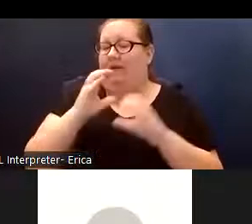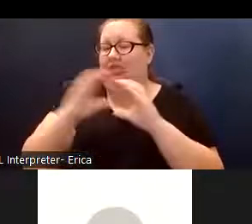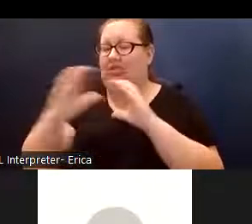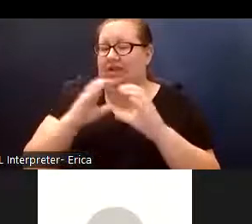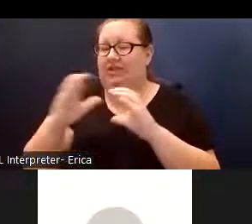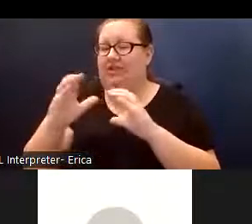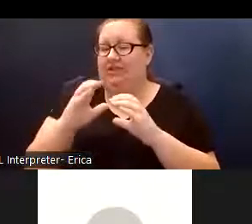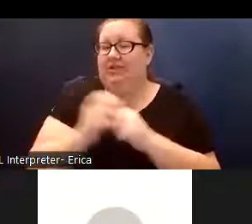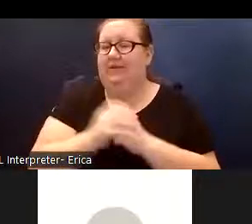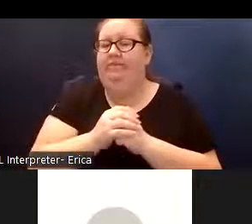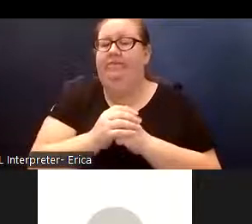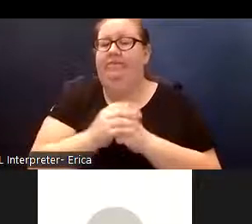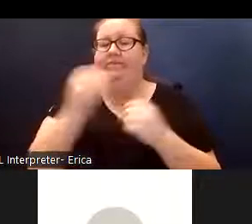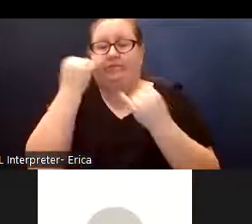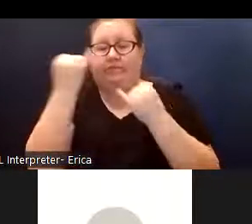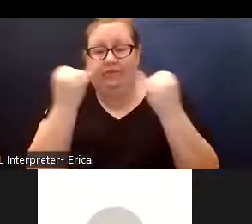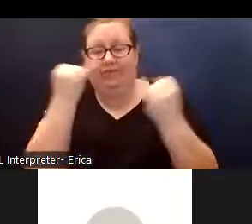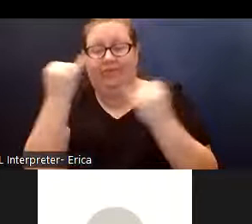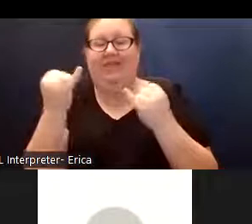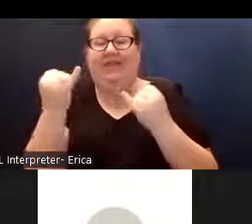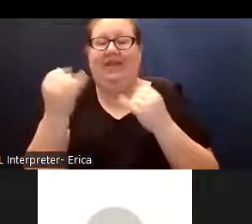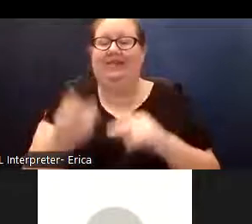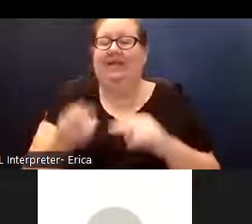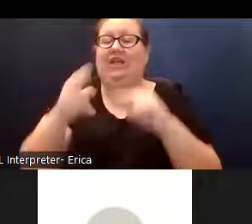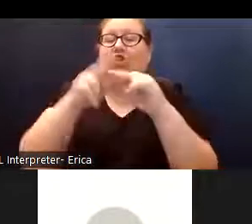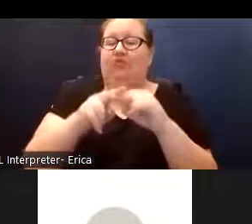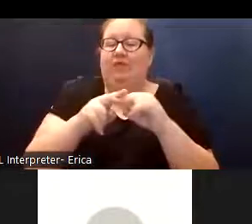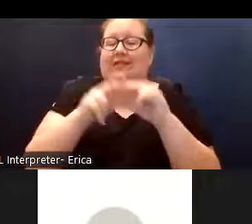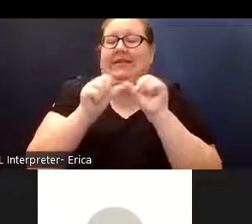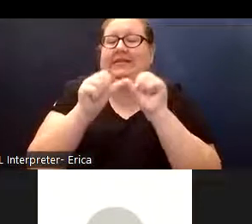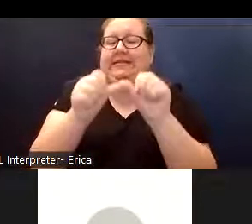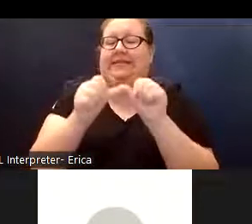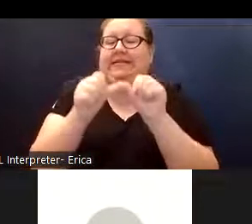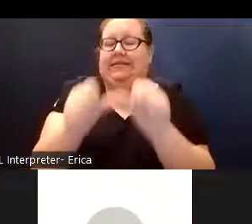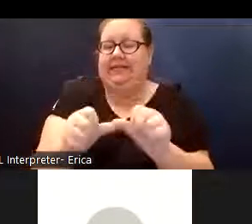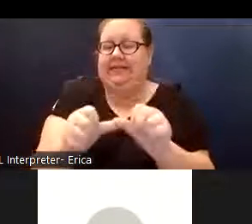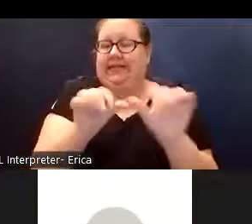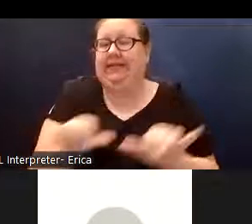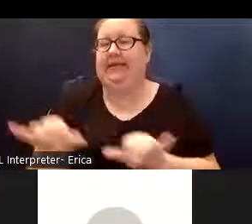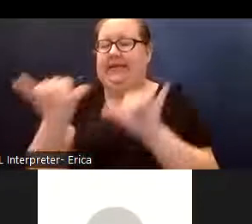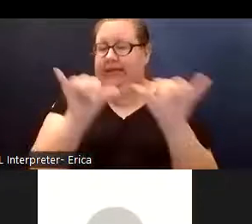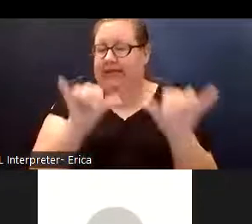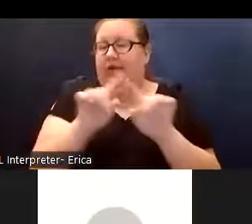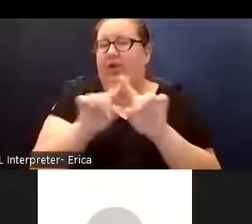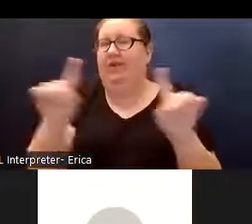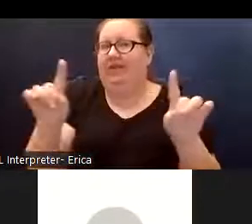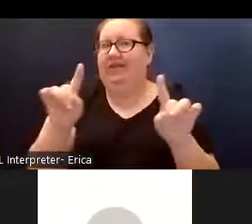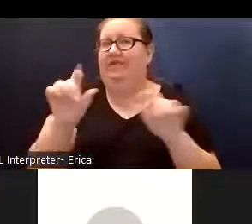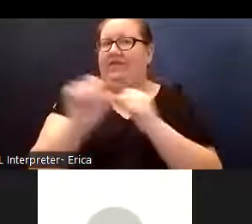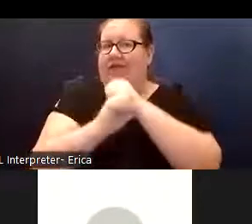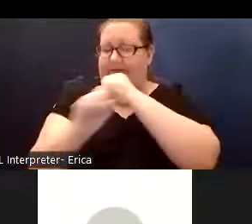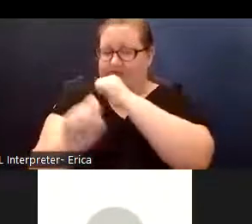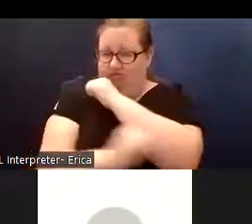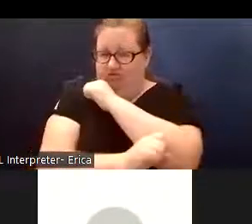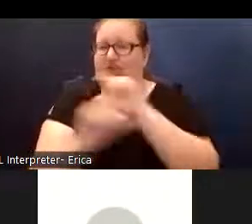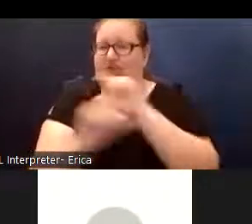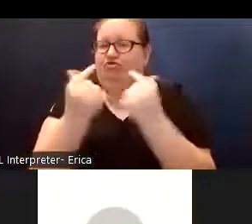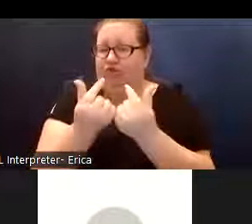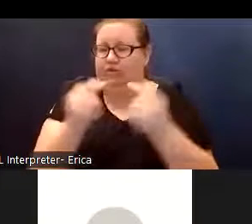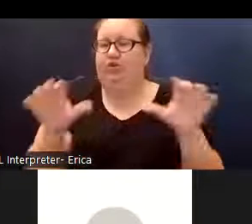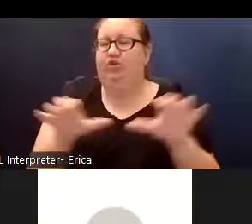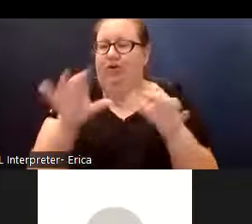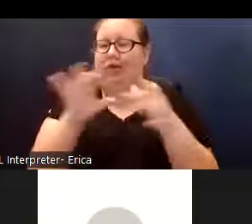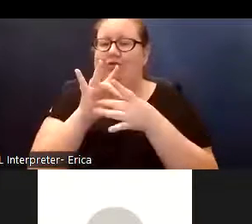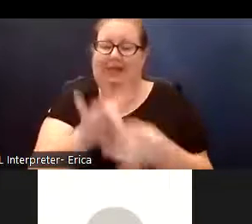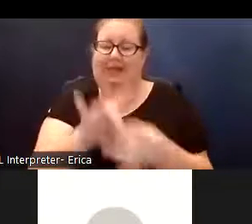the idea is increasing consistency in what the different infrastructure groups are doing related